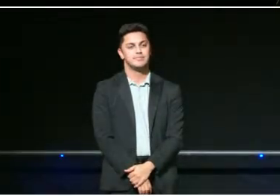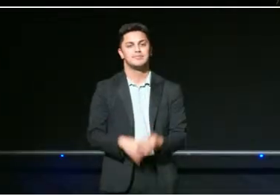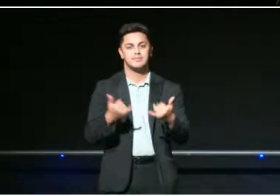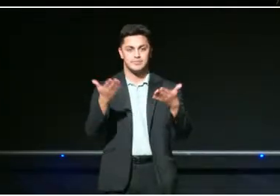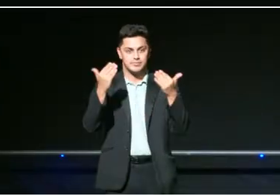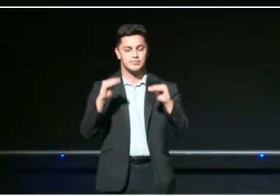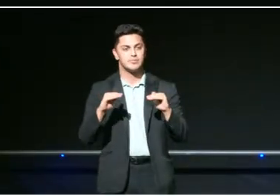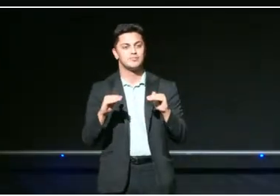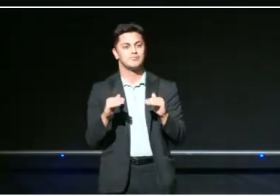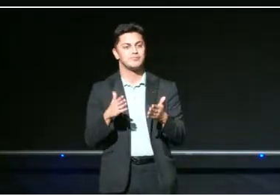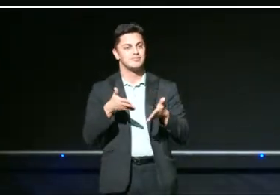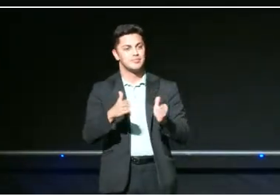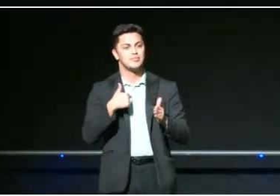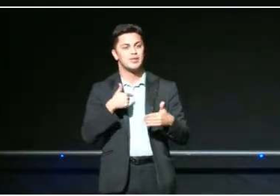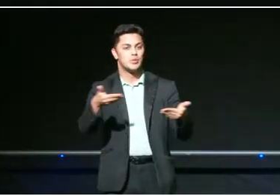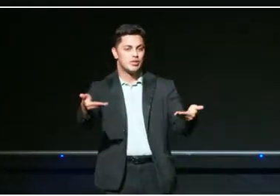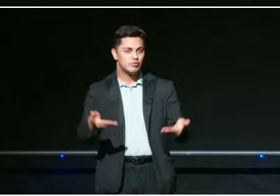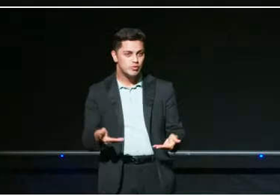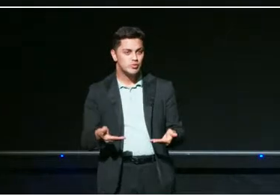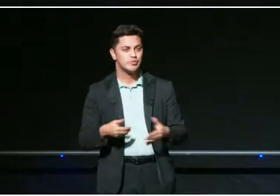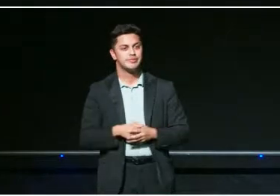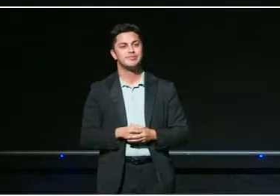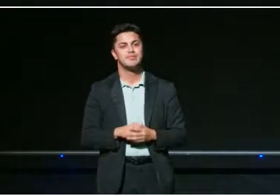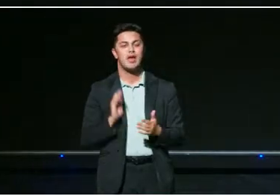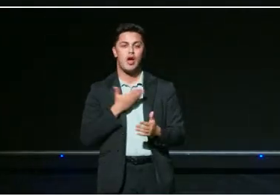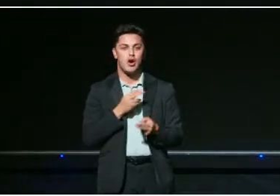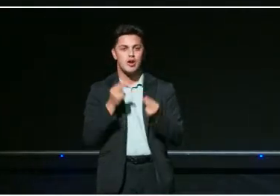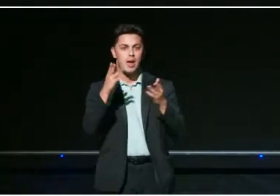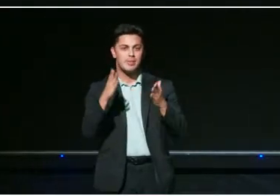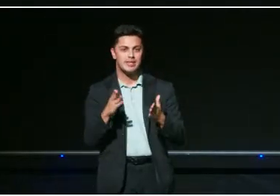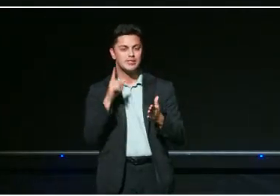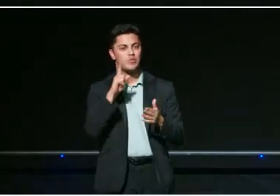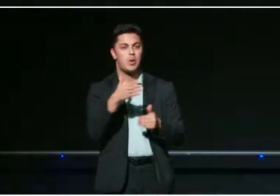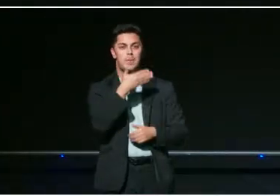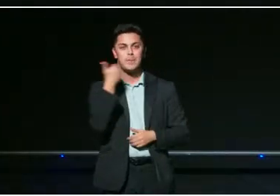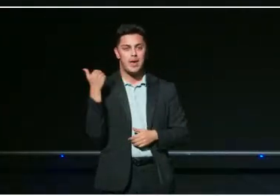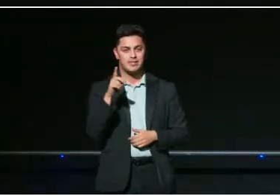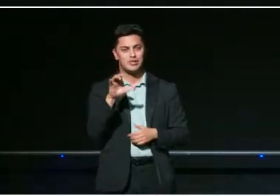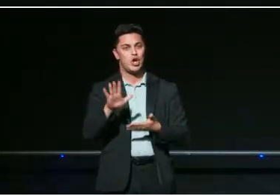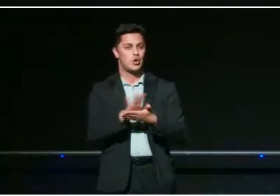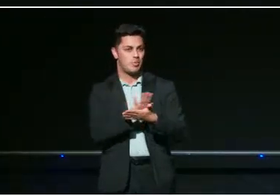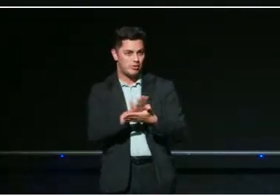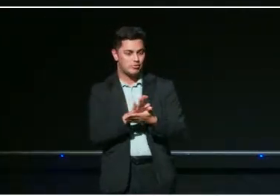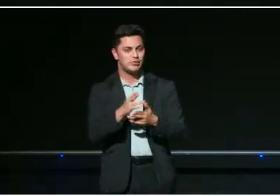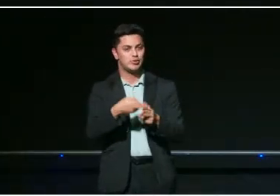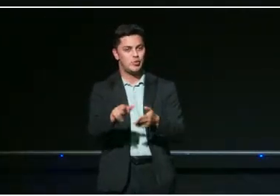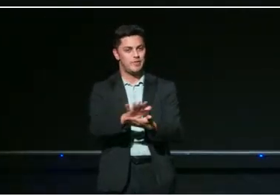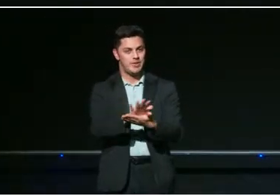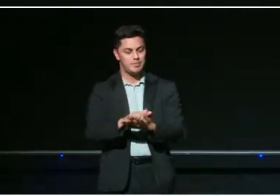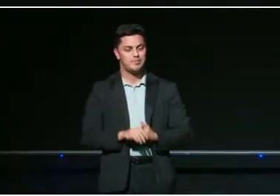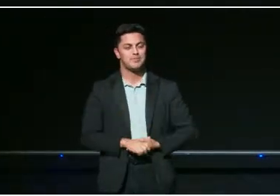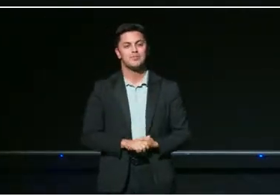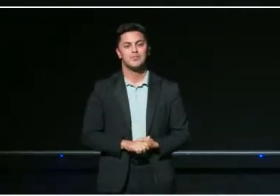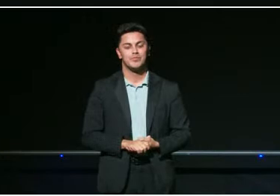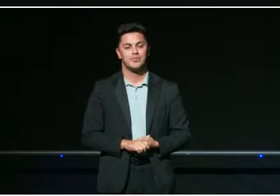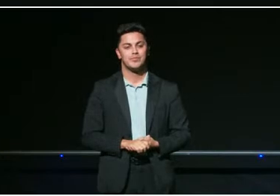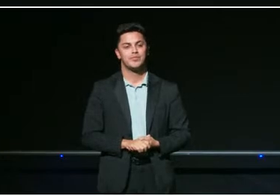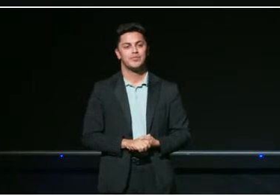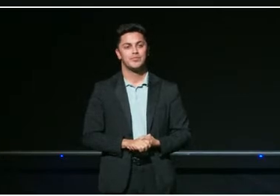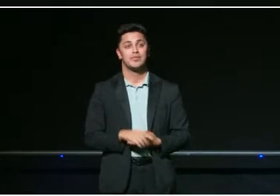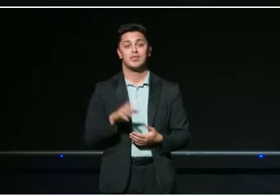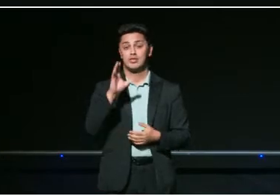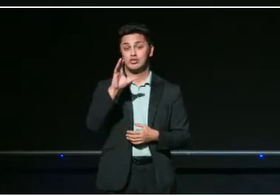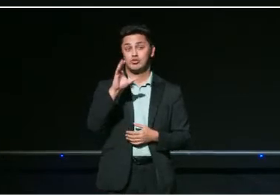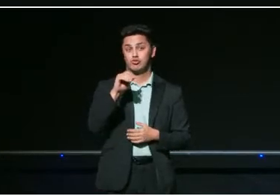And now, please allow me to introduce our nominees for Best Documentary Short Film. For Stranger